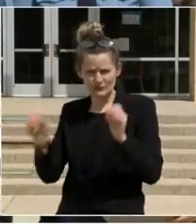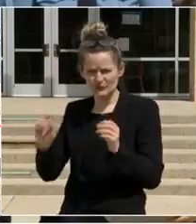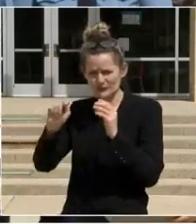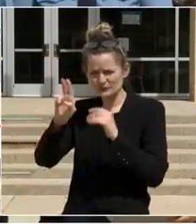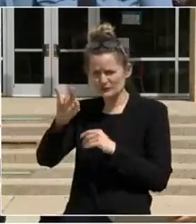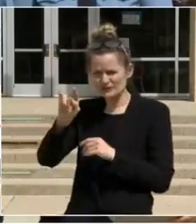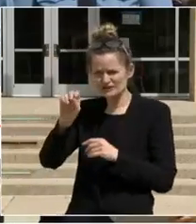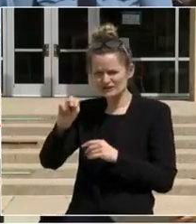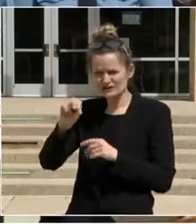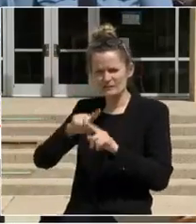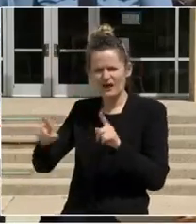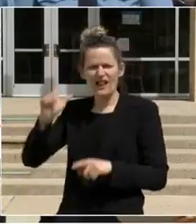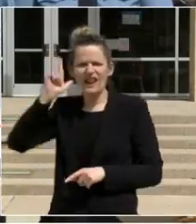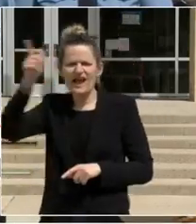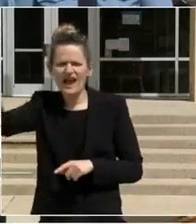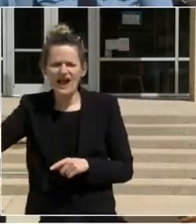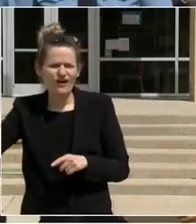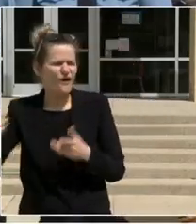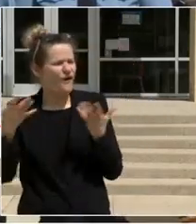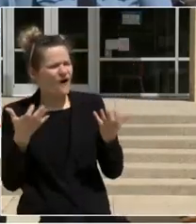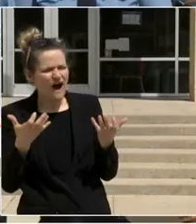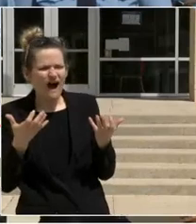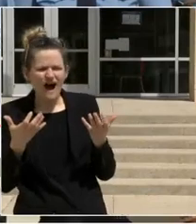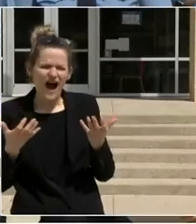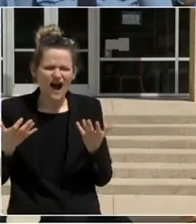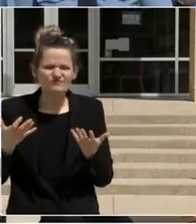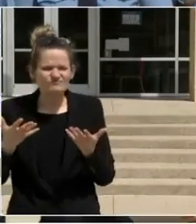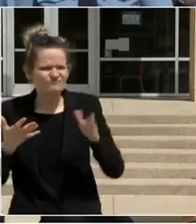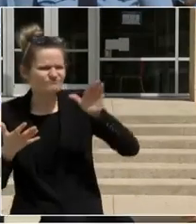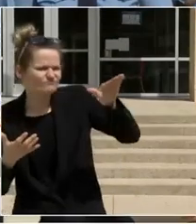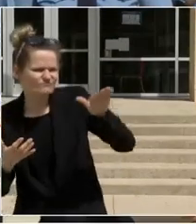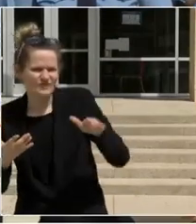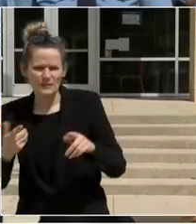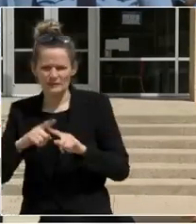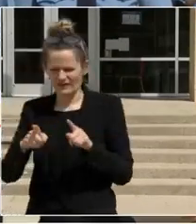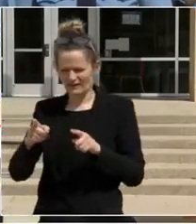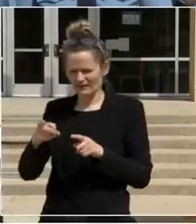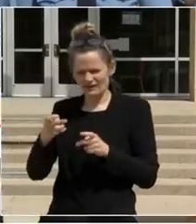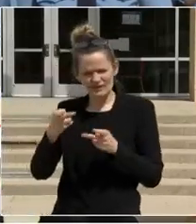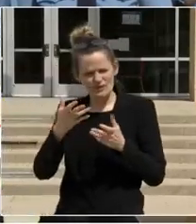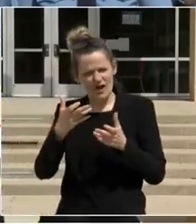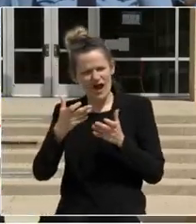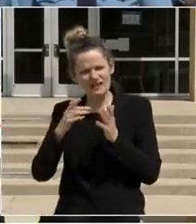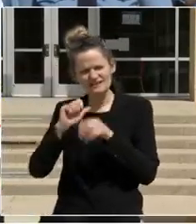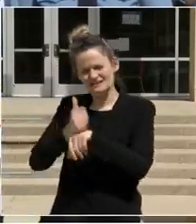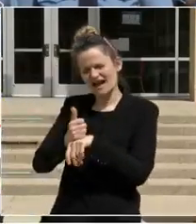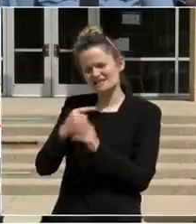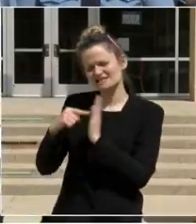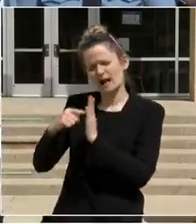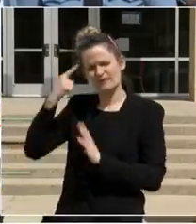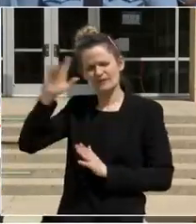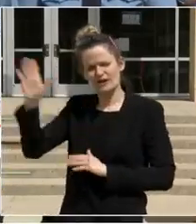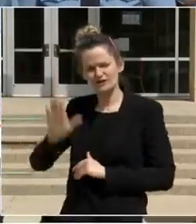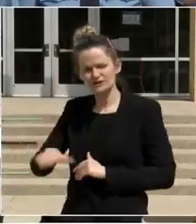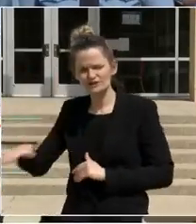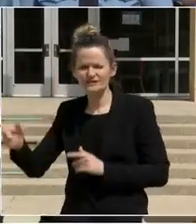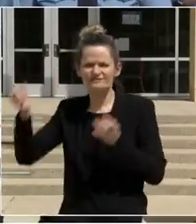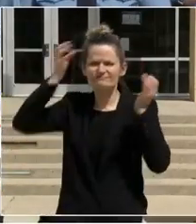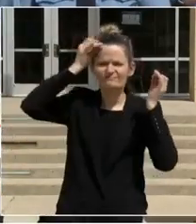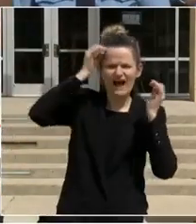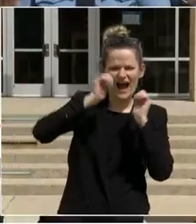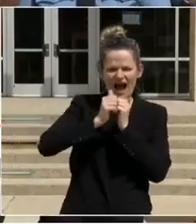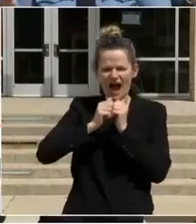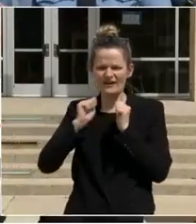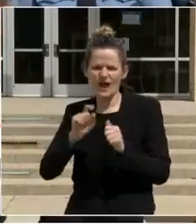to relieve some debt that his child might have or something like that. I mean, those are things that we're trying to think about to really kind of cut it at both ends, right? You